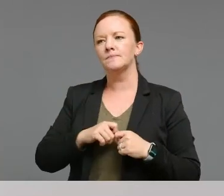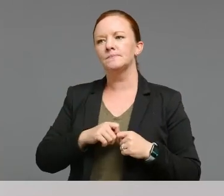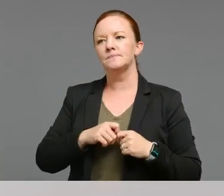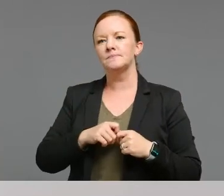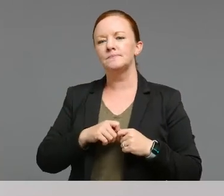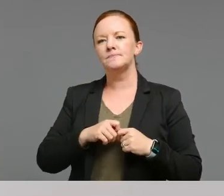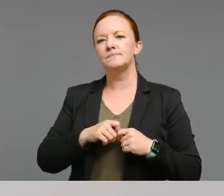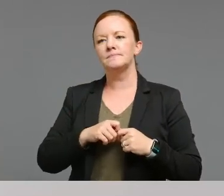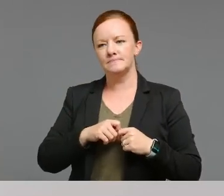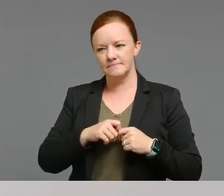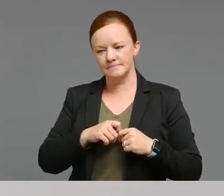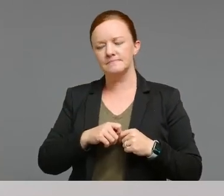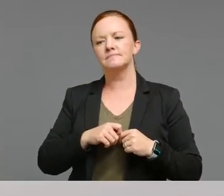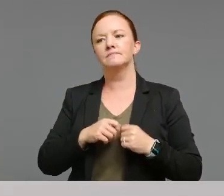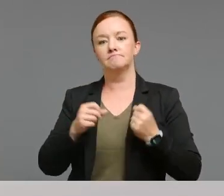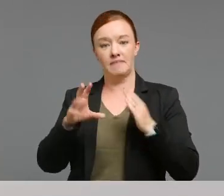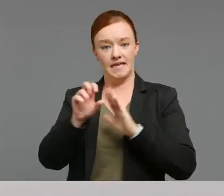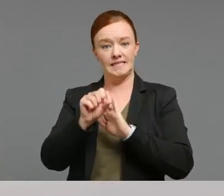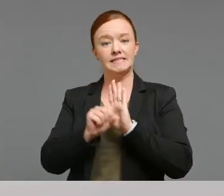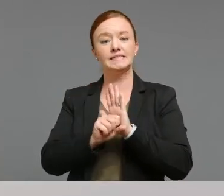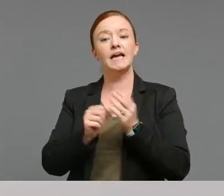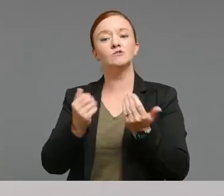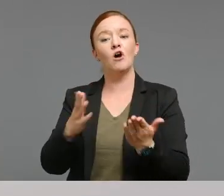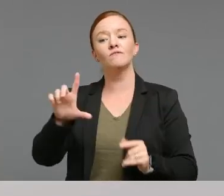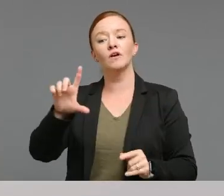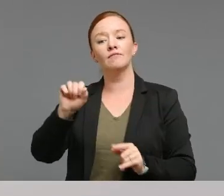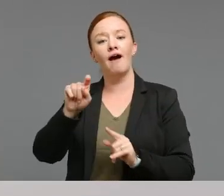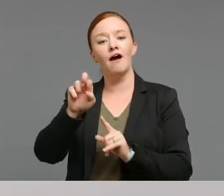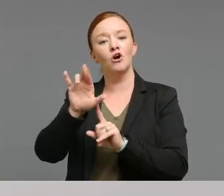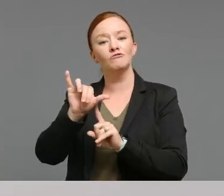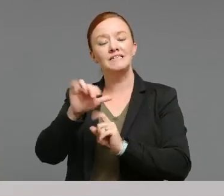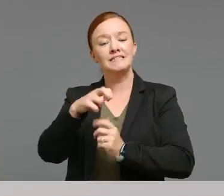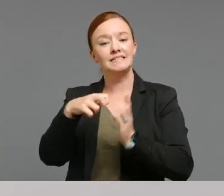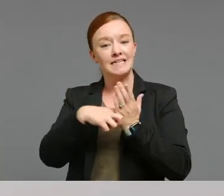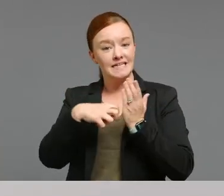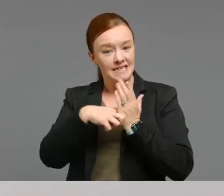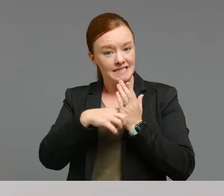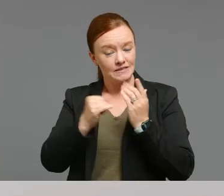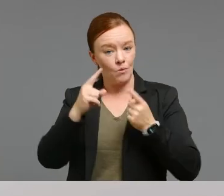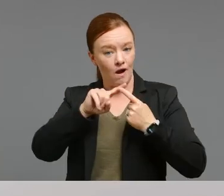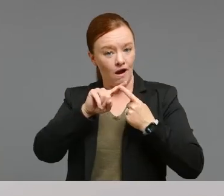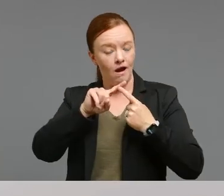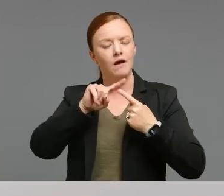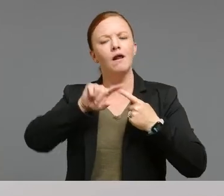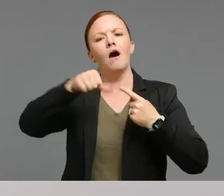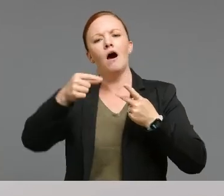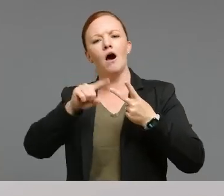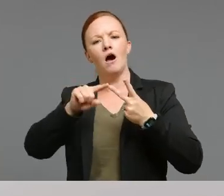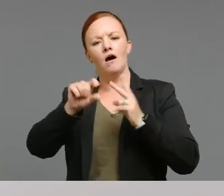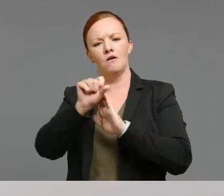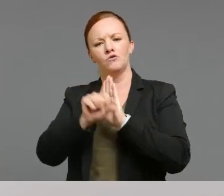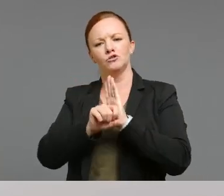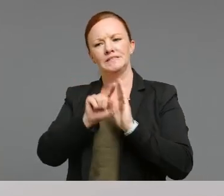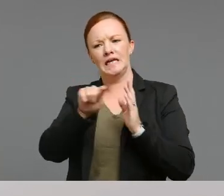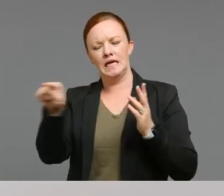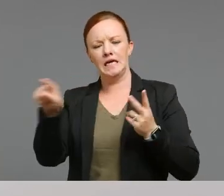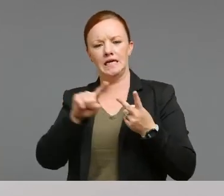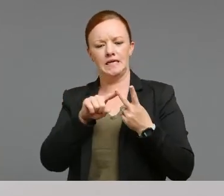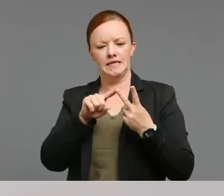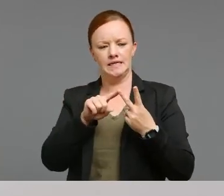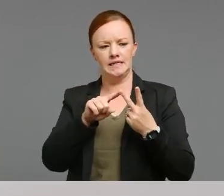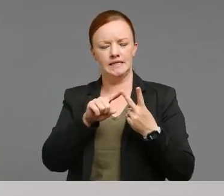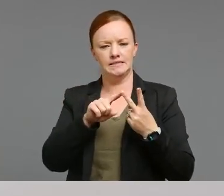There are all these states doing the lottery systems now. I've also heard of other states that now that